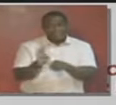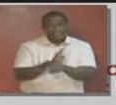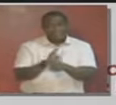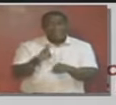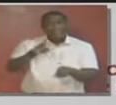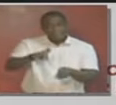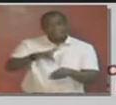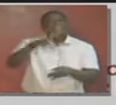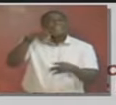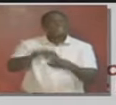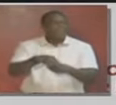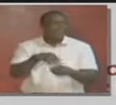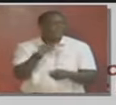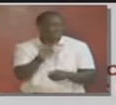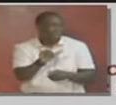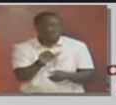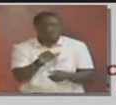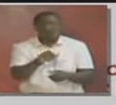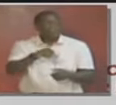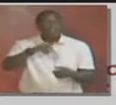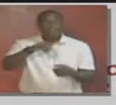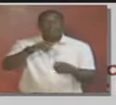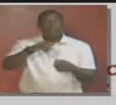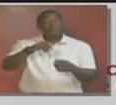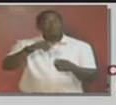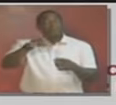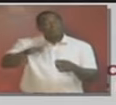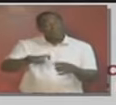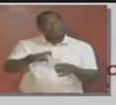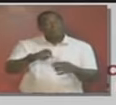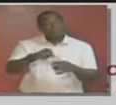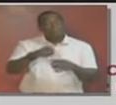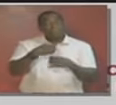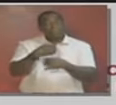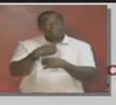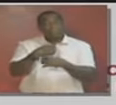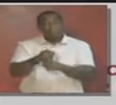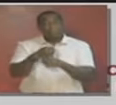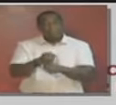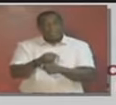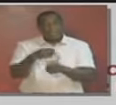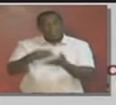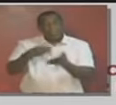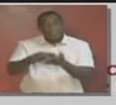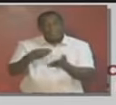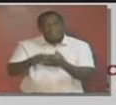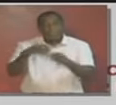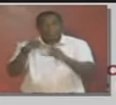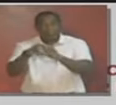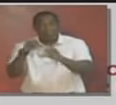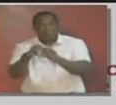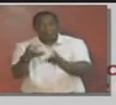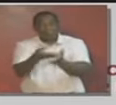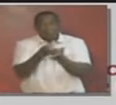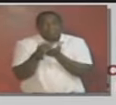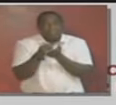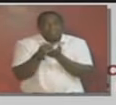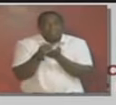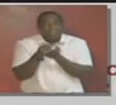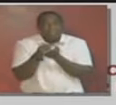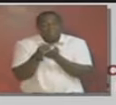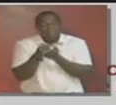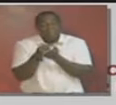the relevant income from the expenditure that you have generated in order to make